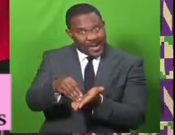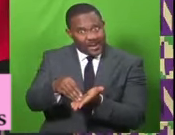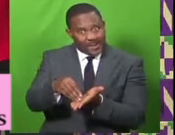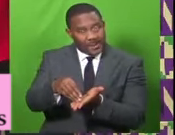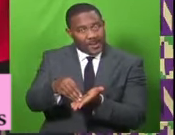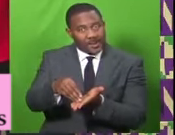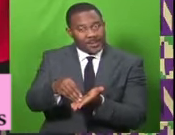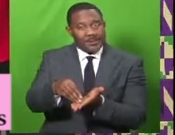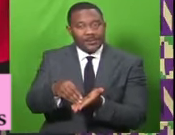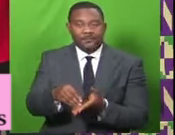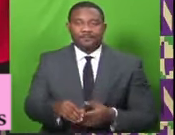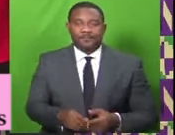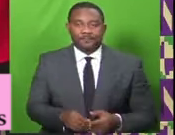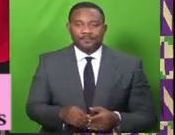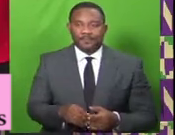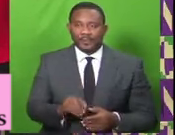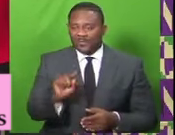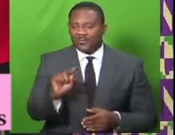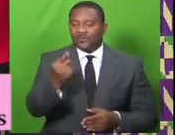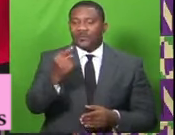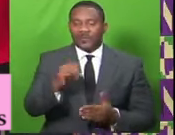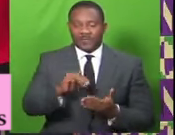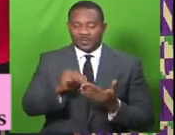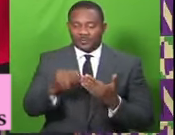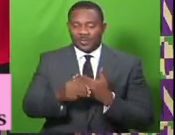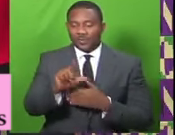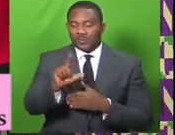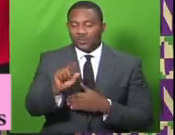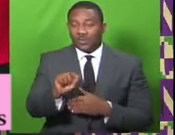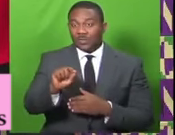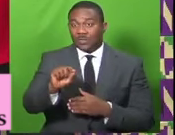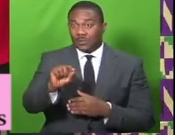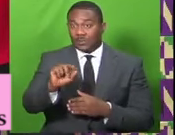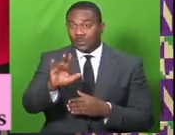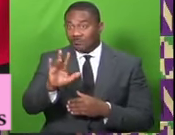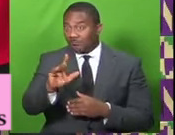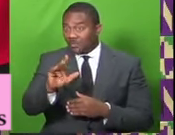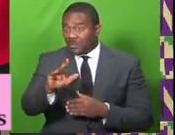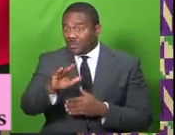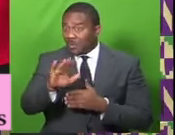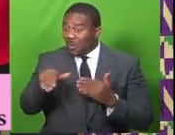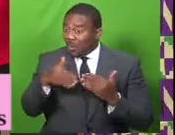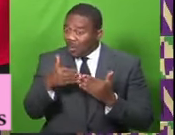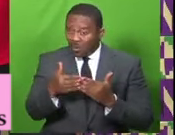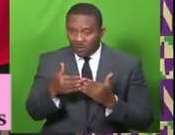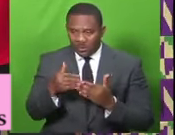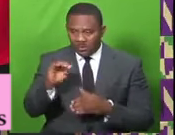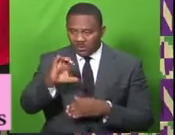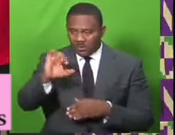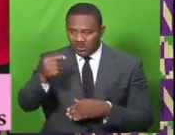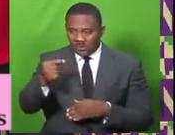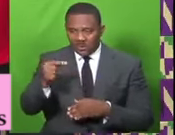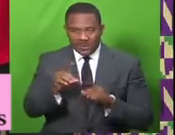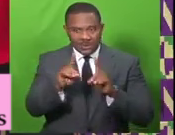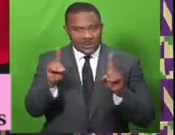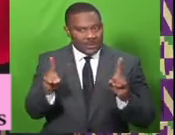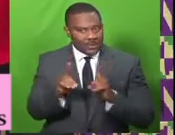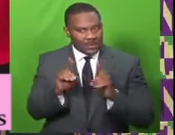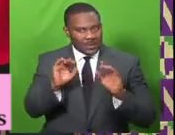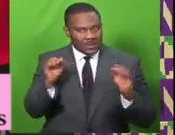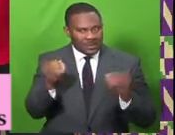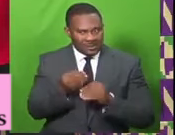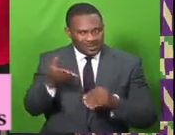to announce that on 1st March 2023, all ECG district offices